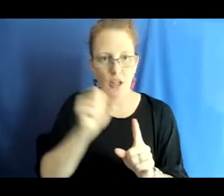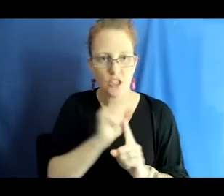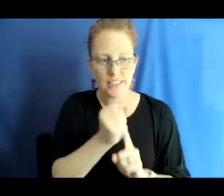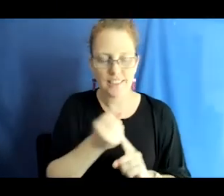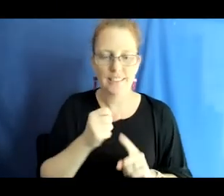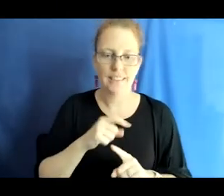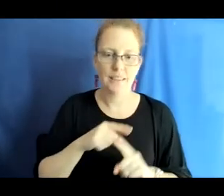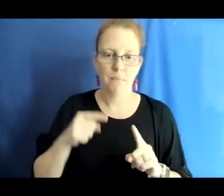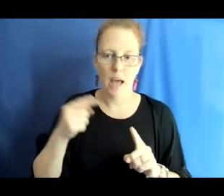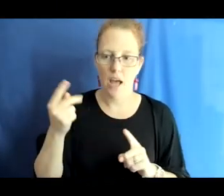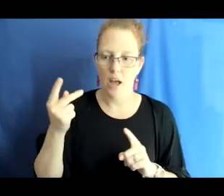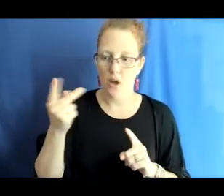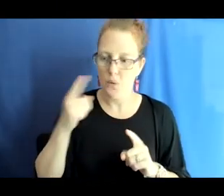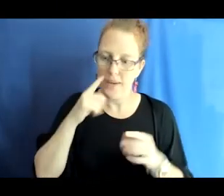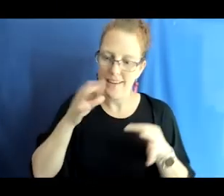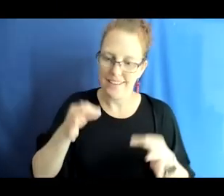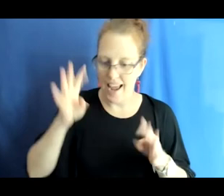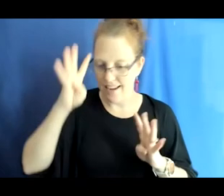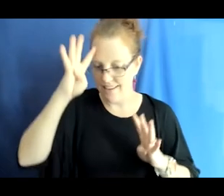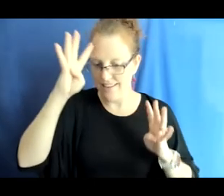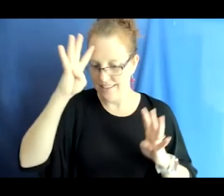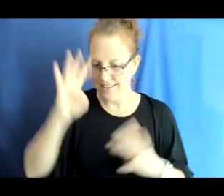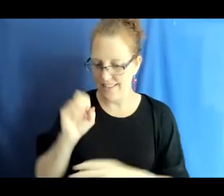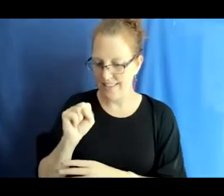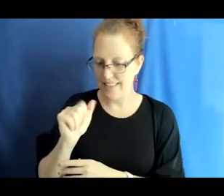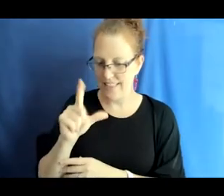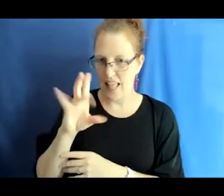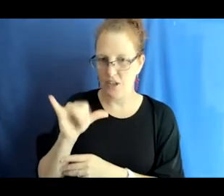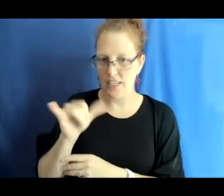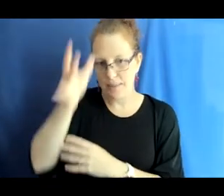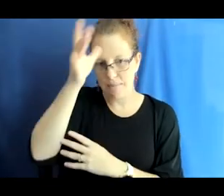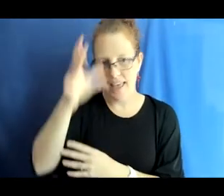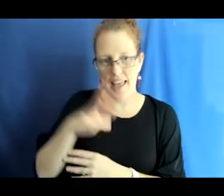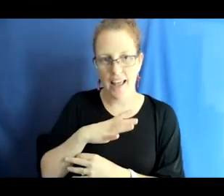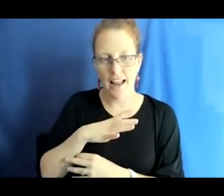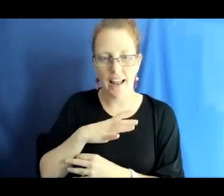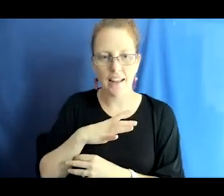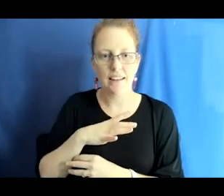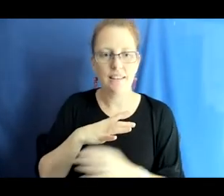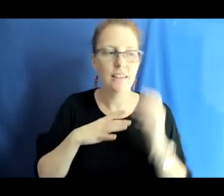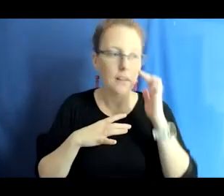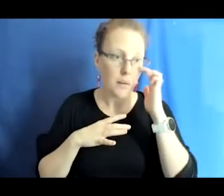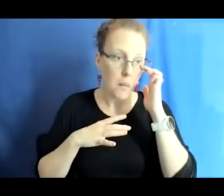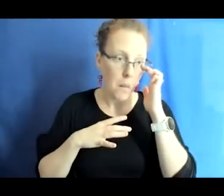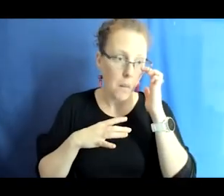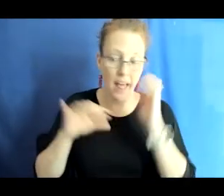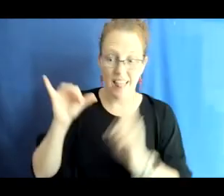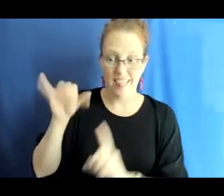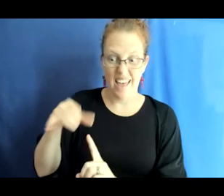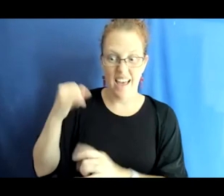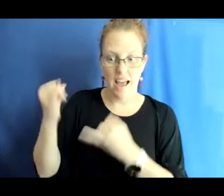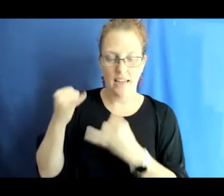with this idea of this the salary man while we were there. We were lucky enough to have this like awesome